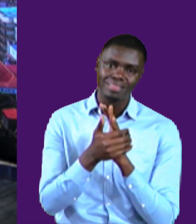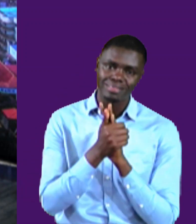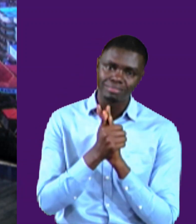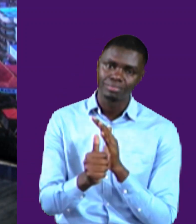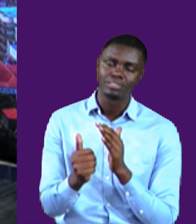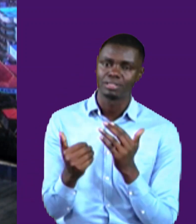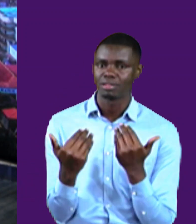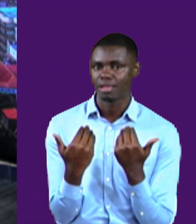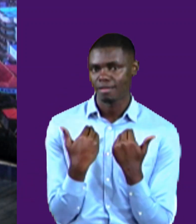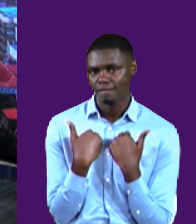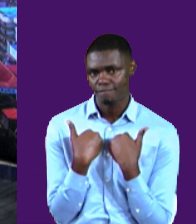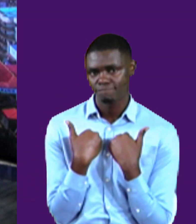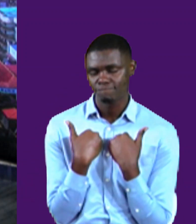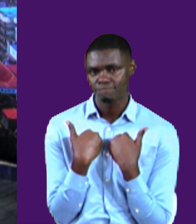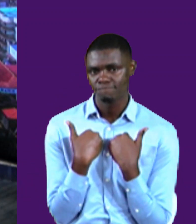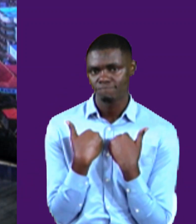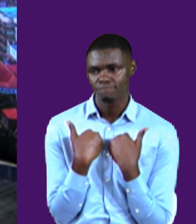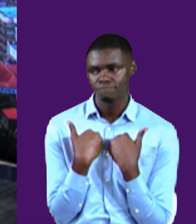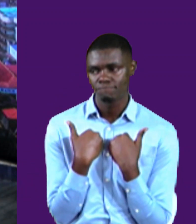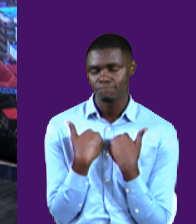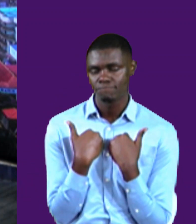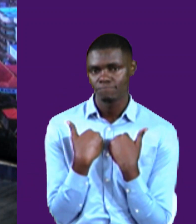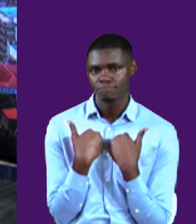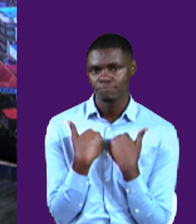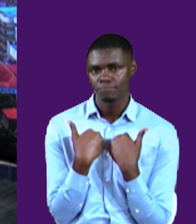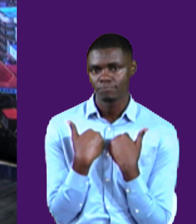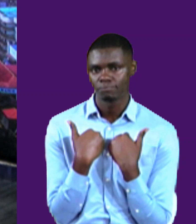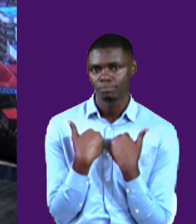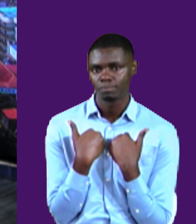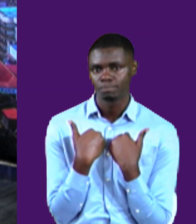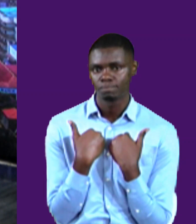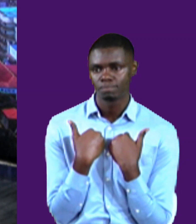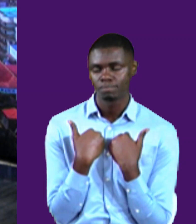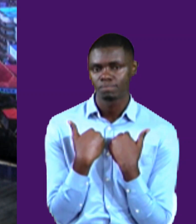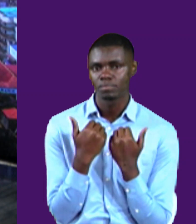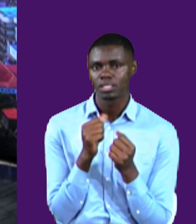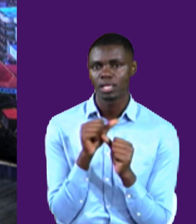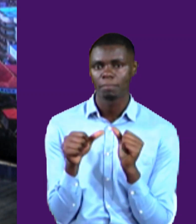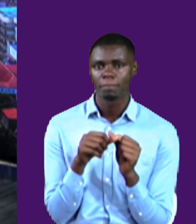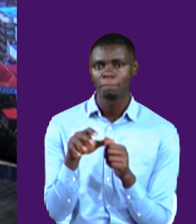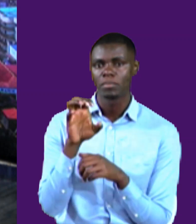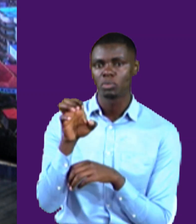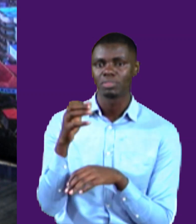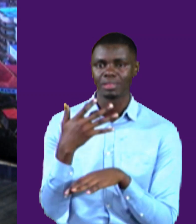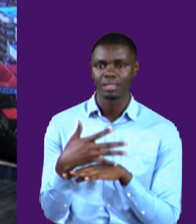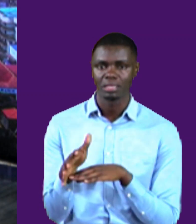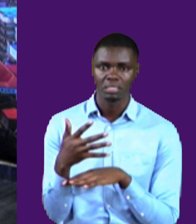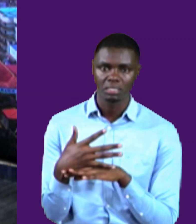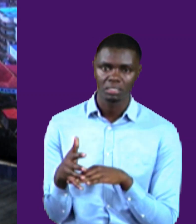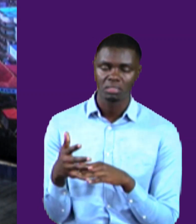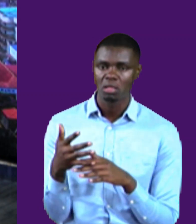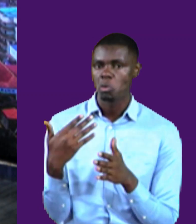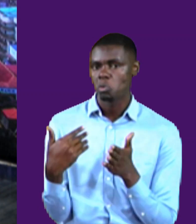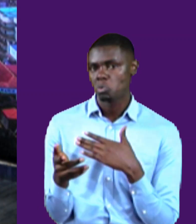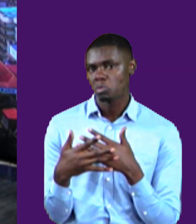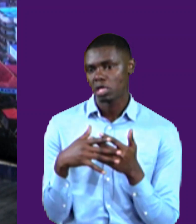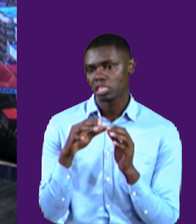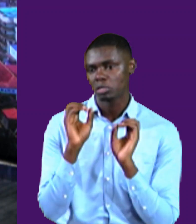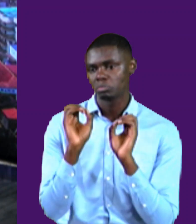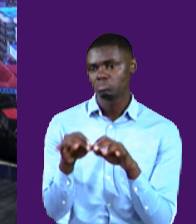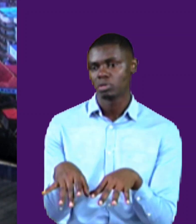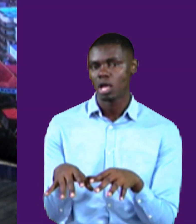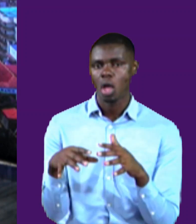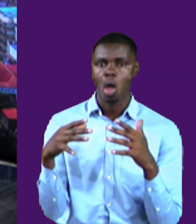have when it comes to dealing with e-waste, could it be disposal or